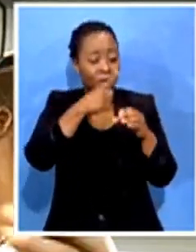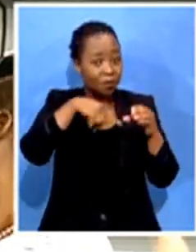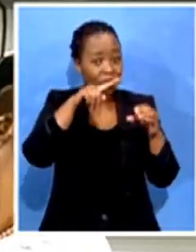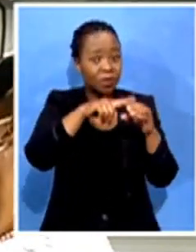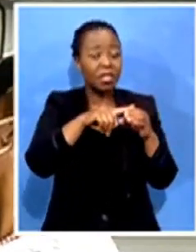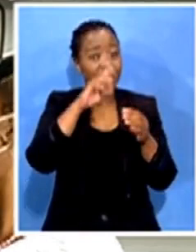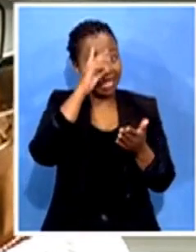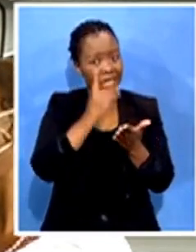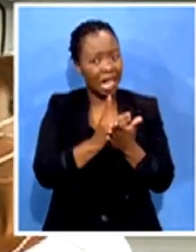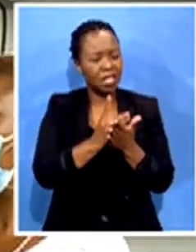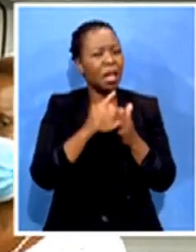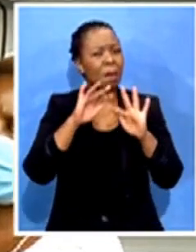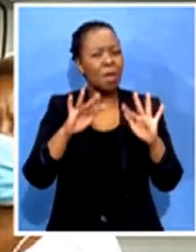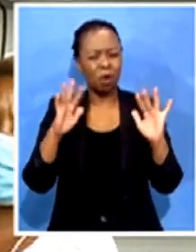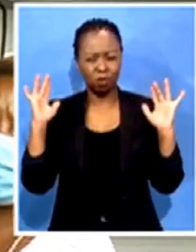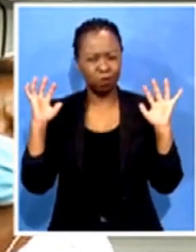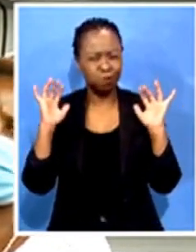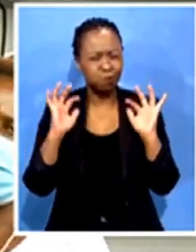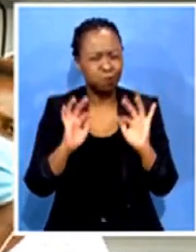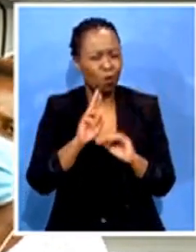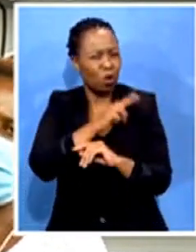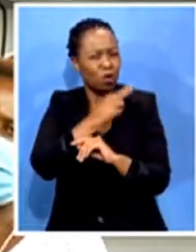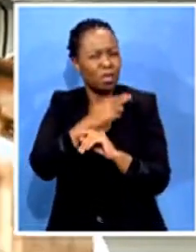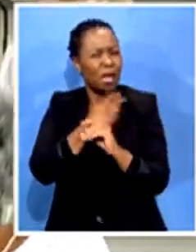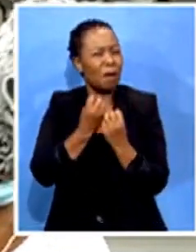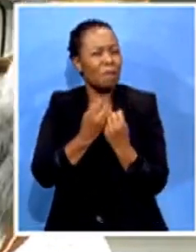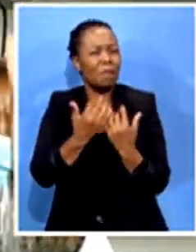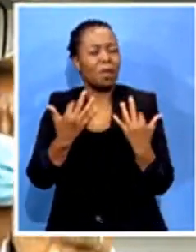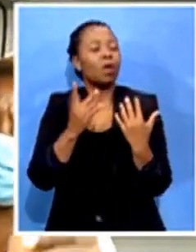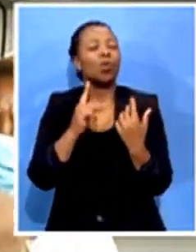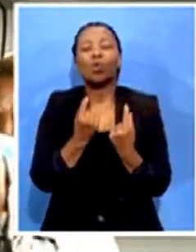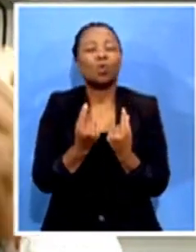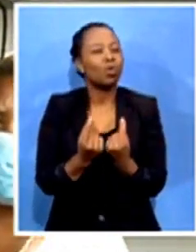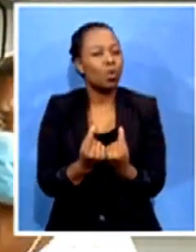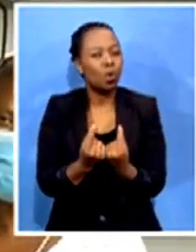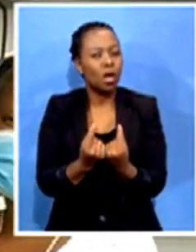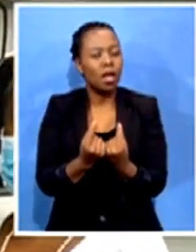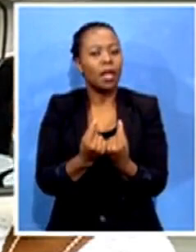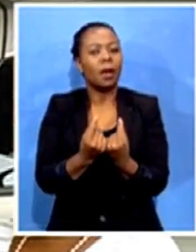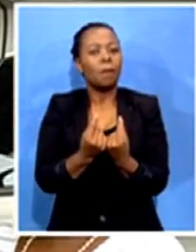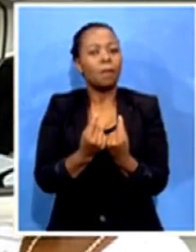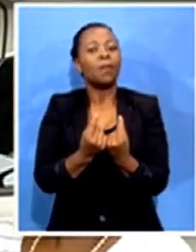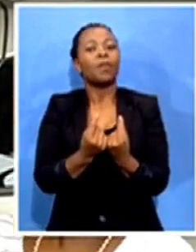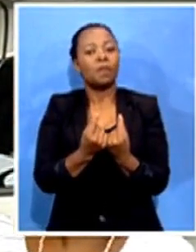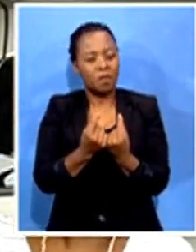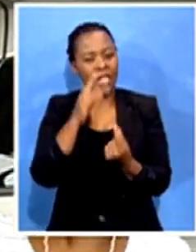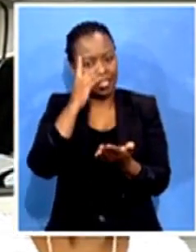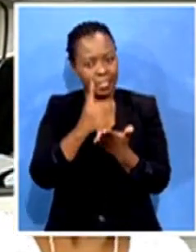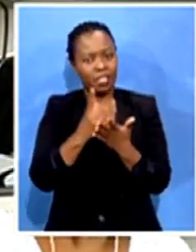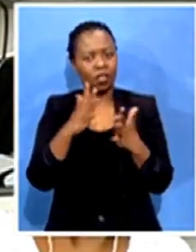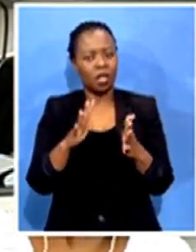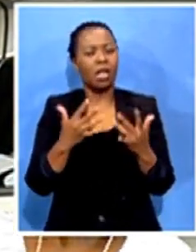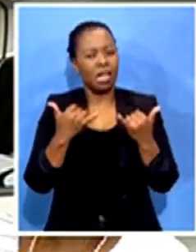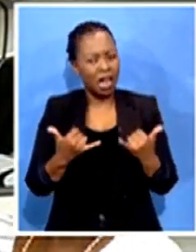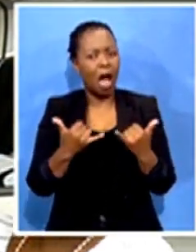we were having the number of patients were not as we have had before. Suddenly a lot of people arrive at once. They had to